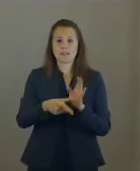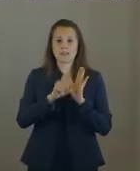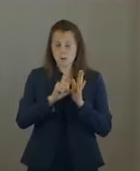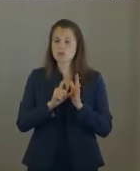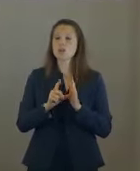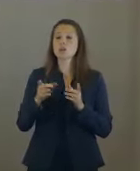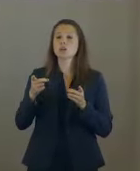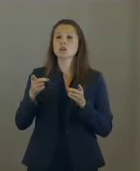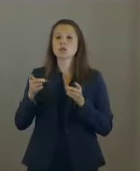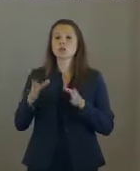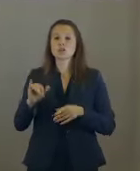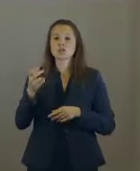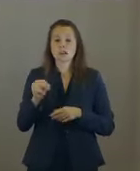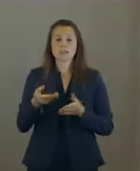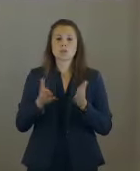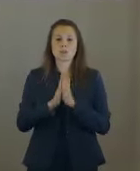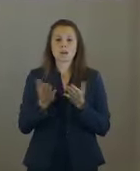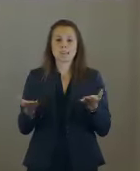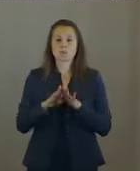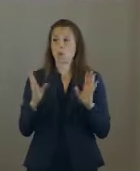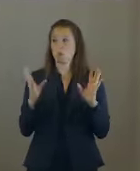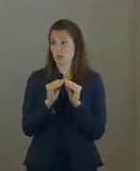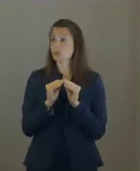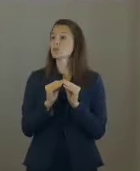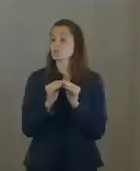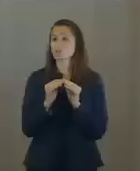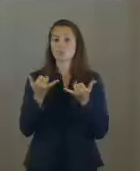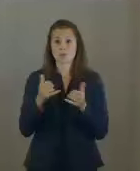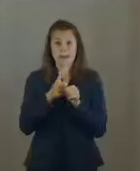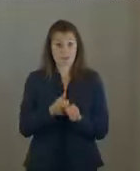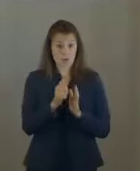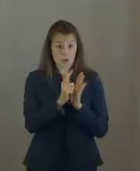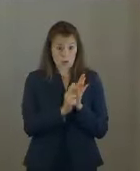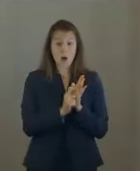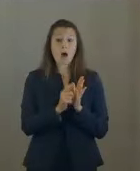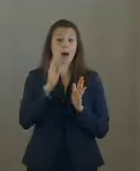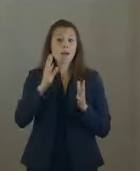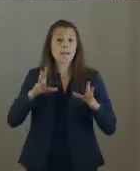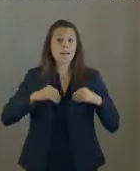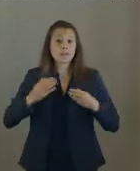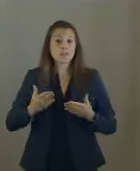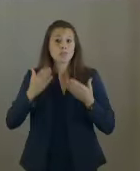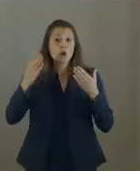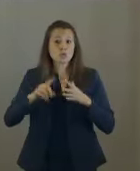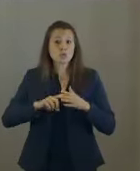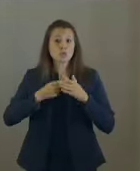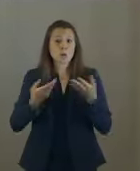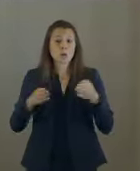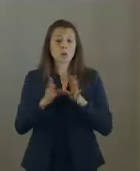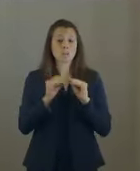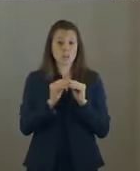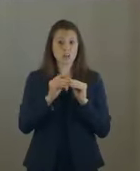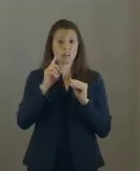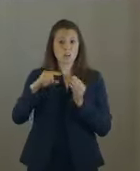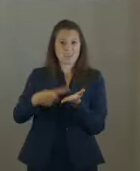Johnson has formally requested a closed session. So at this time, in accordance with the law, I will entertain a motion to convene a closed session for the discussion